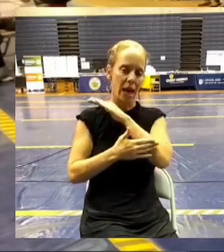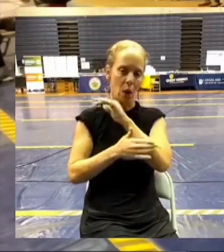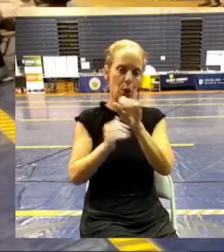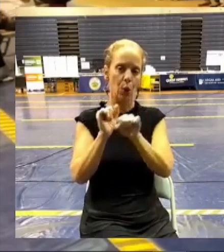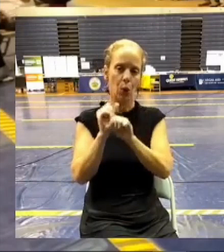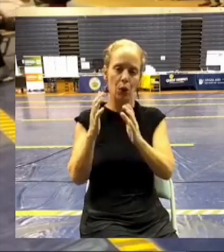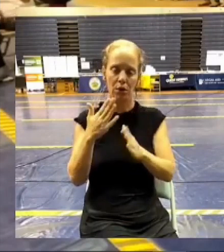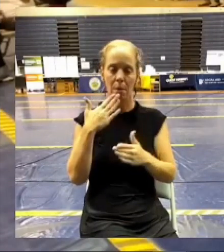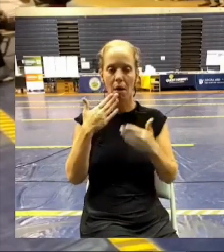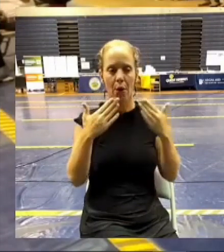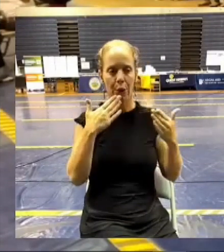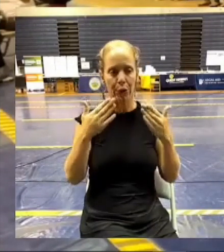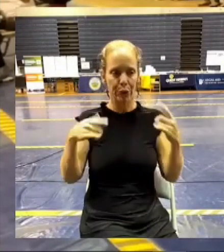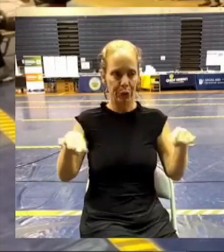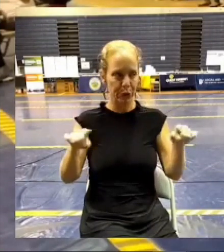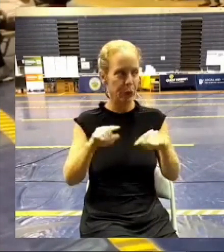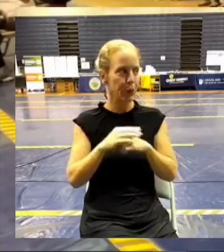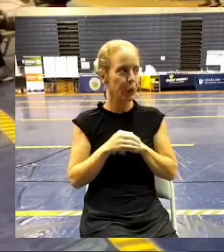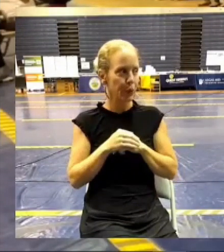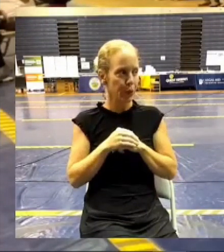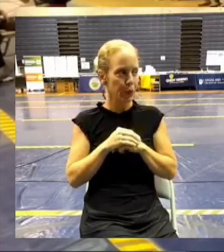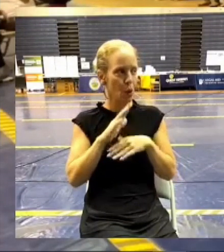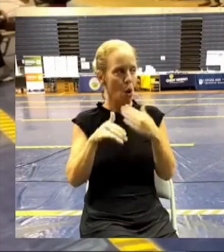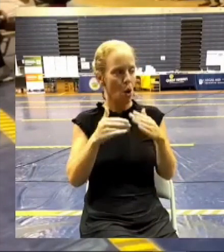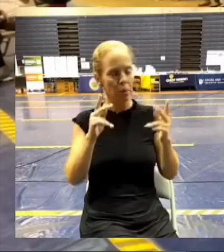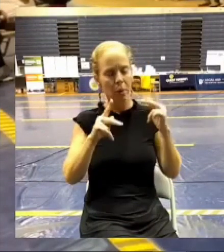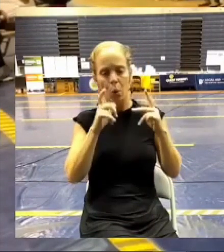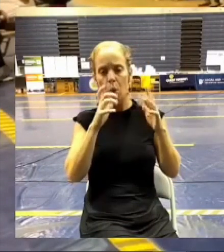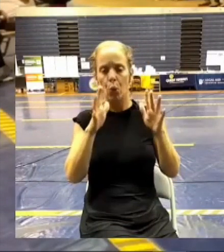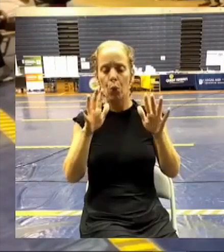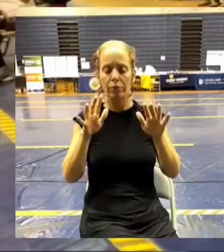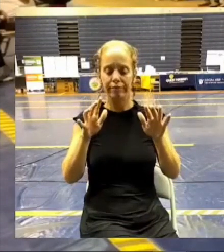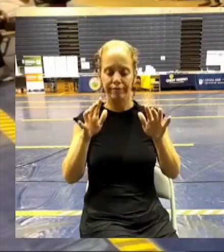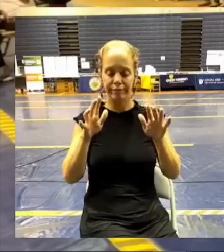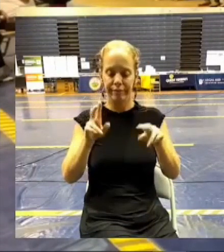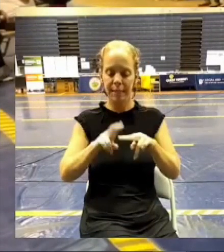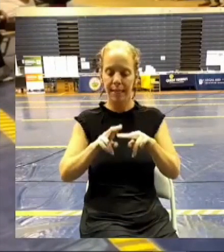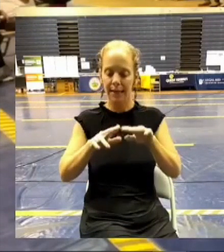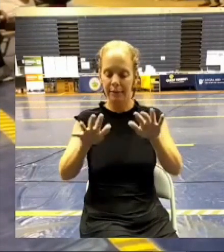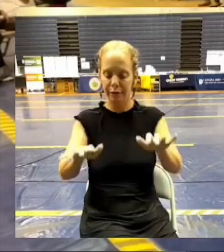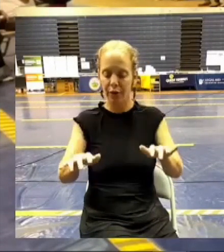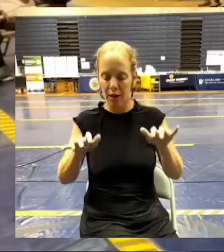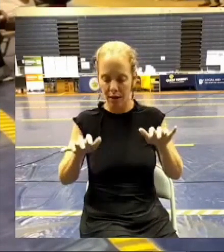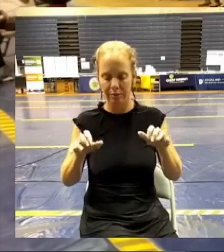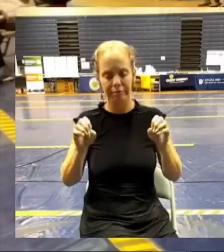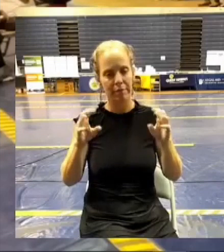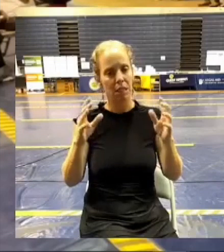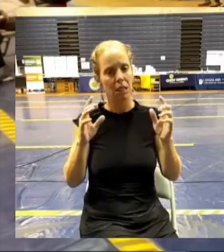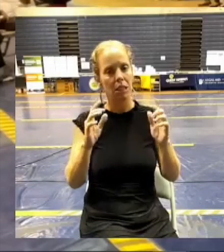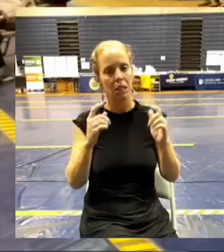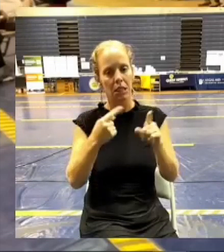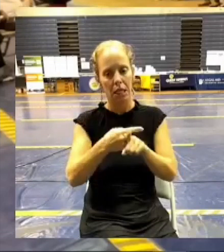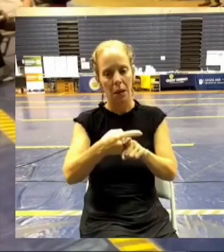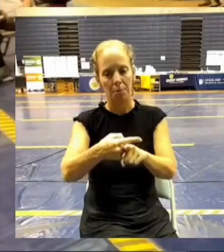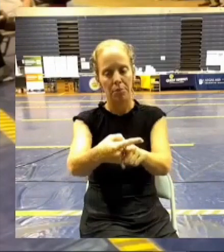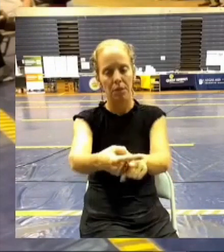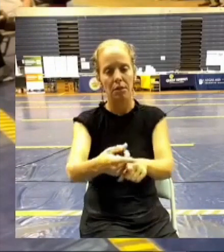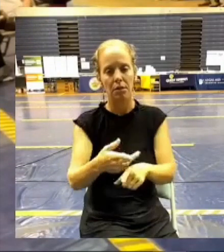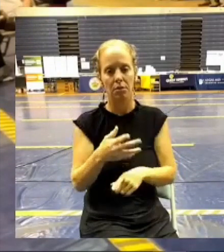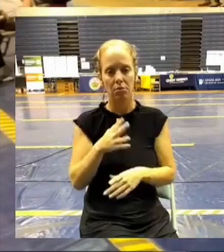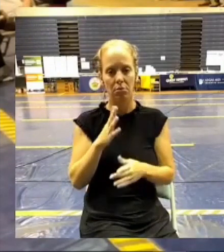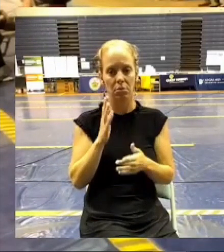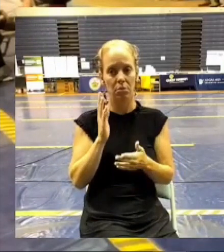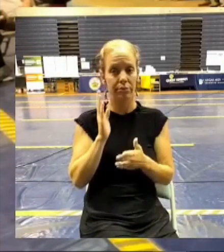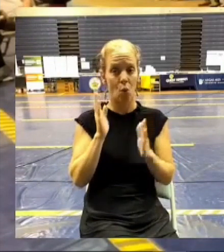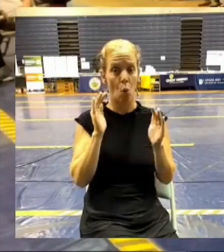I mahalo them. To everybody sitting in front of me right here, I mahalo you guys. We had a lot of hiccups. I hope